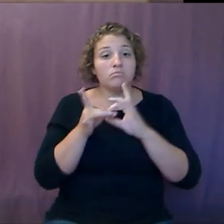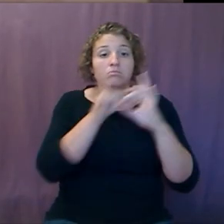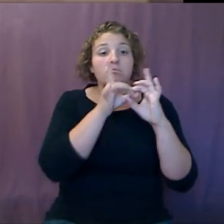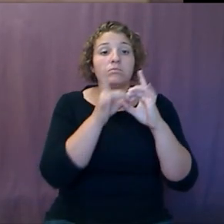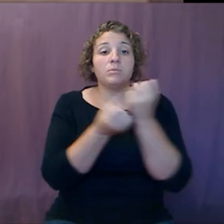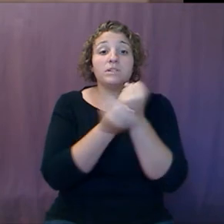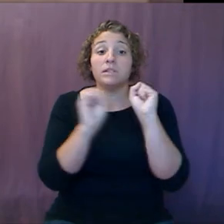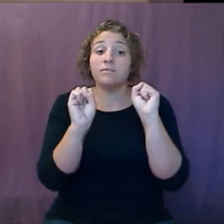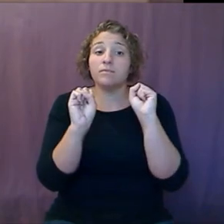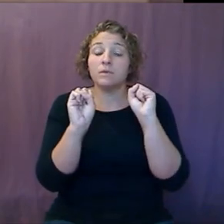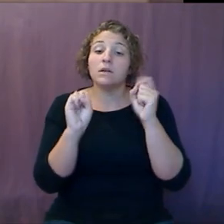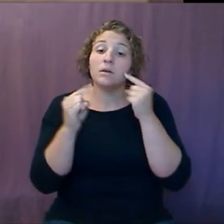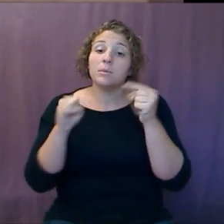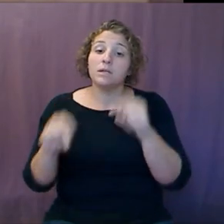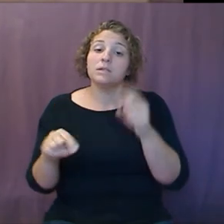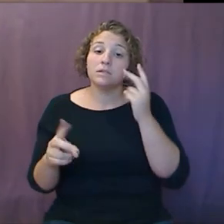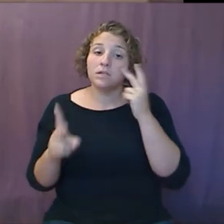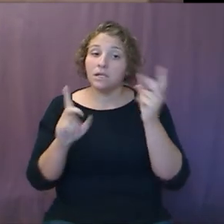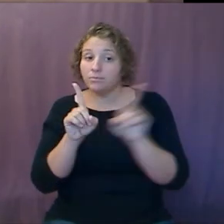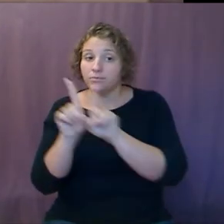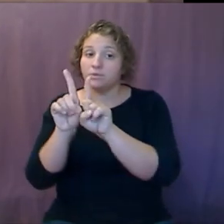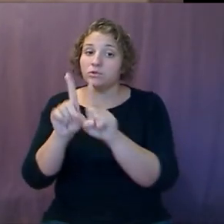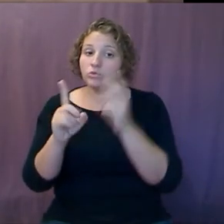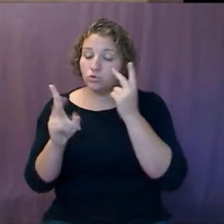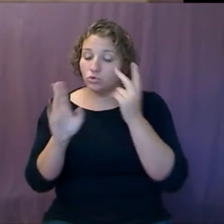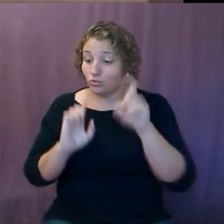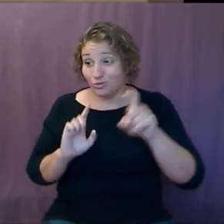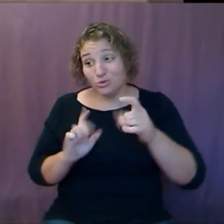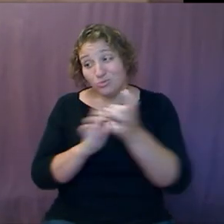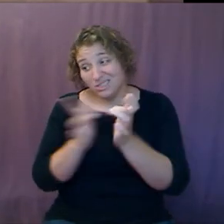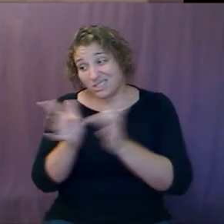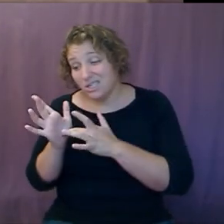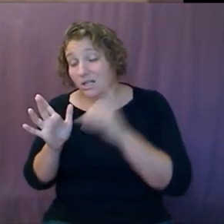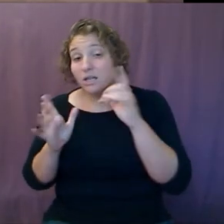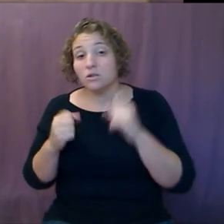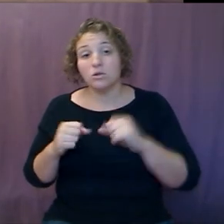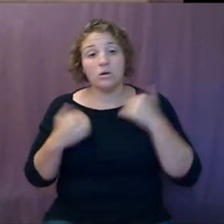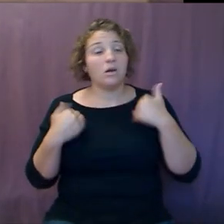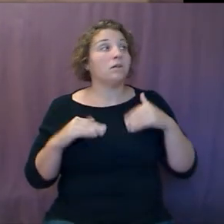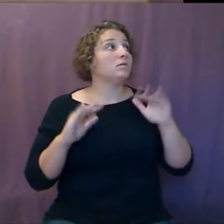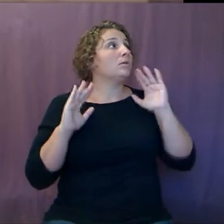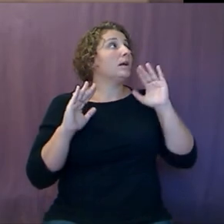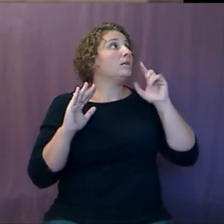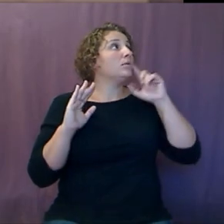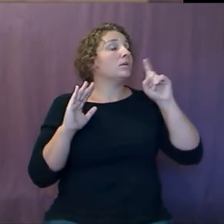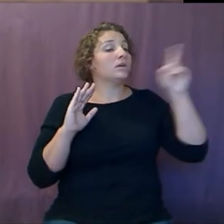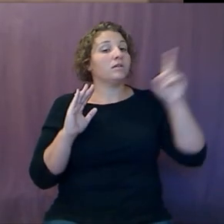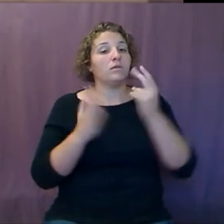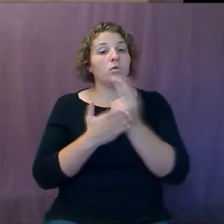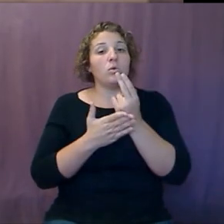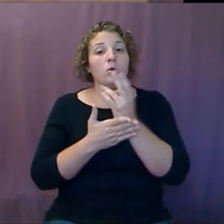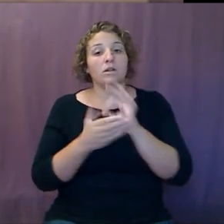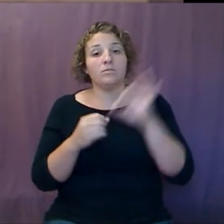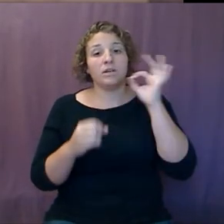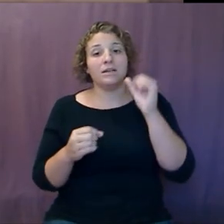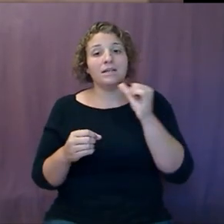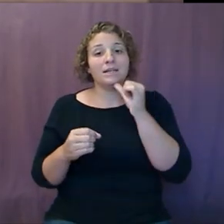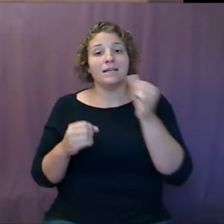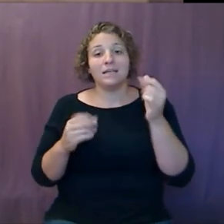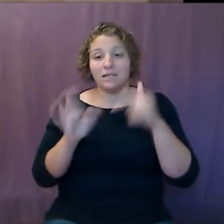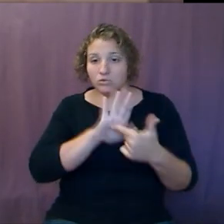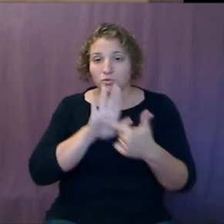shows you your sin and your need to get right and when you surrender to that convicting work of the Holy Spirit he will not testify of himself he will testify